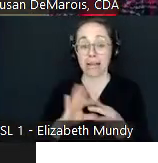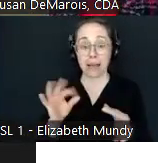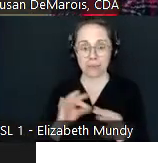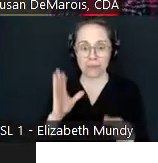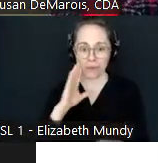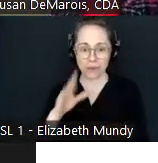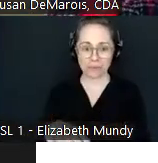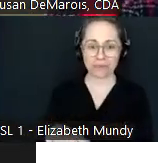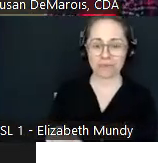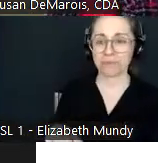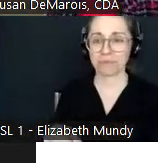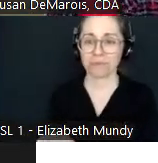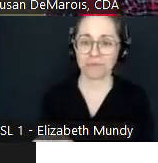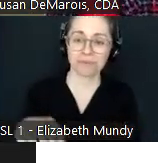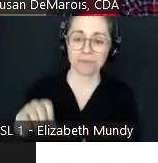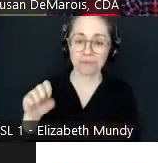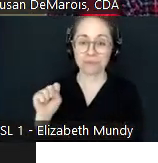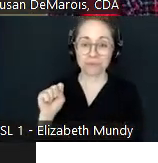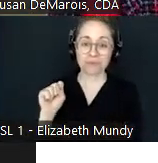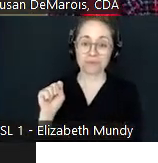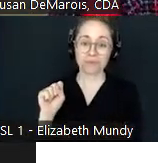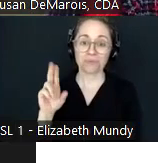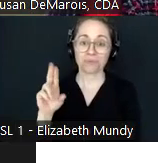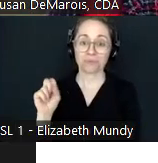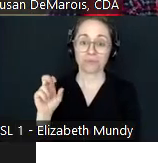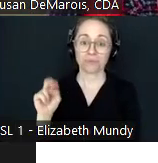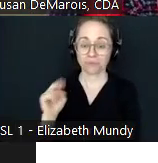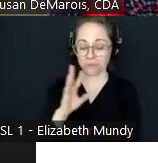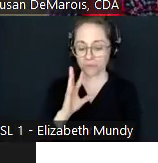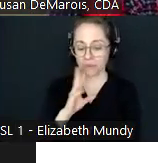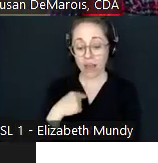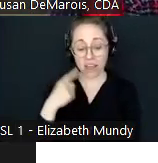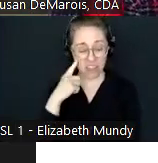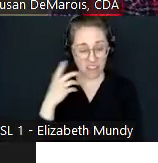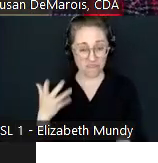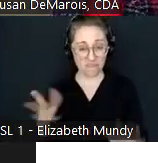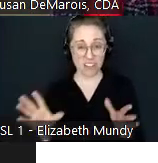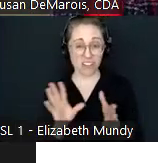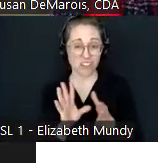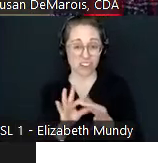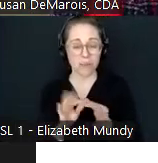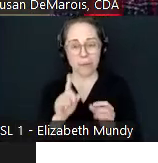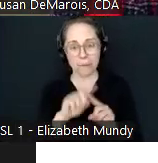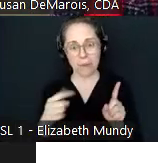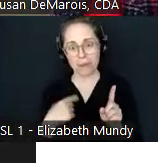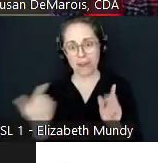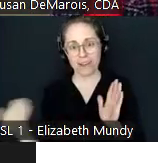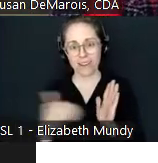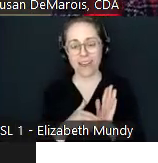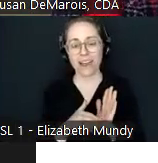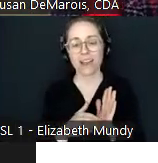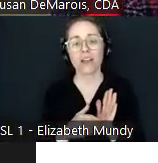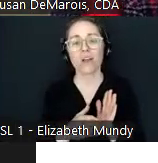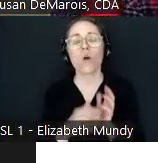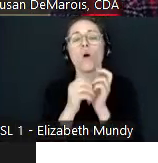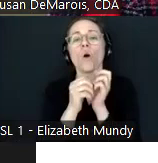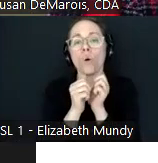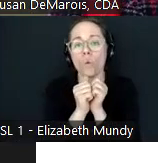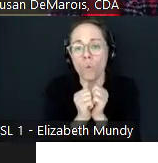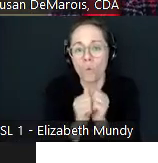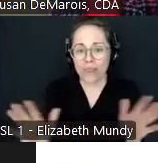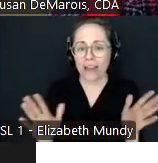Jackie. And I think it was said, but I would like to say it again. This would not be possible without the generous support of